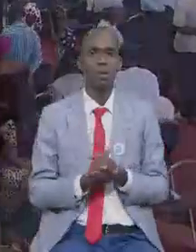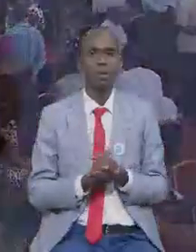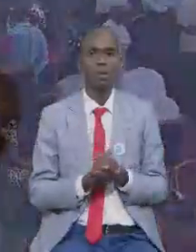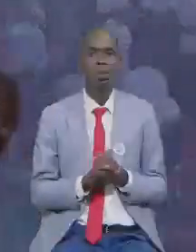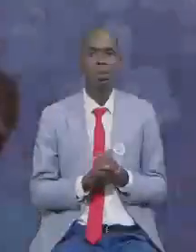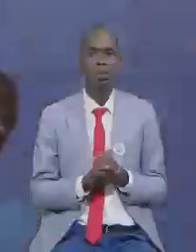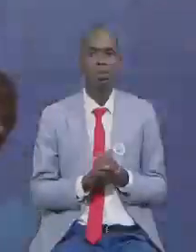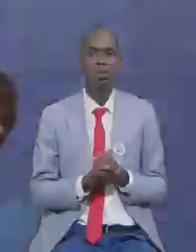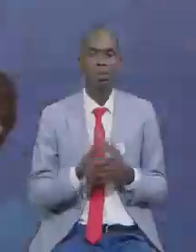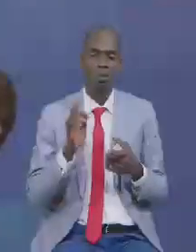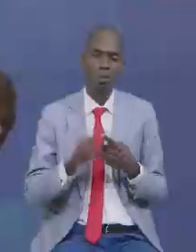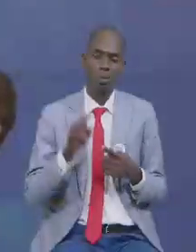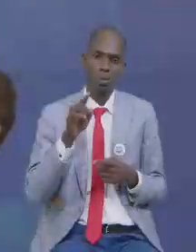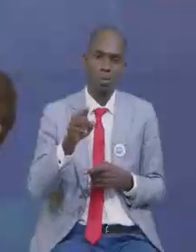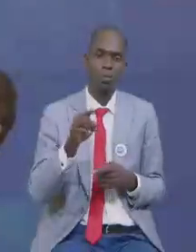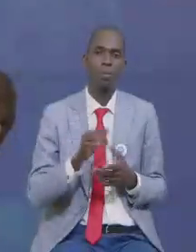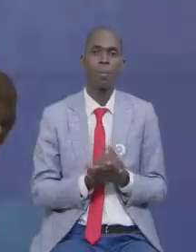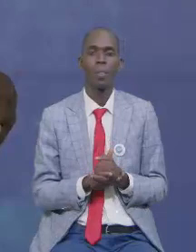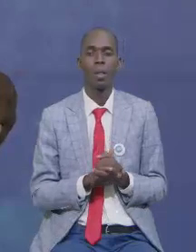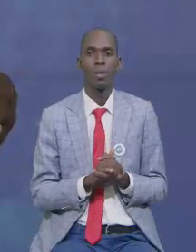to you.